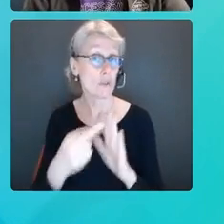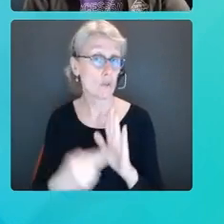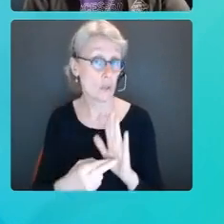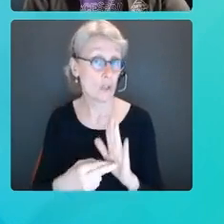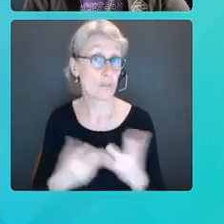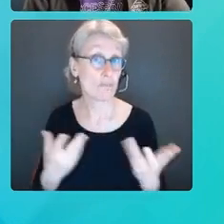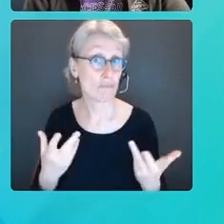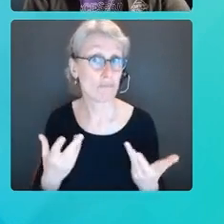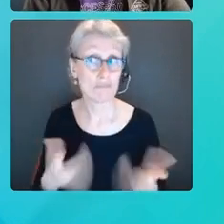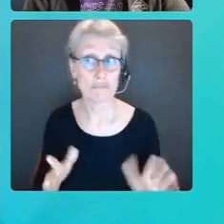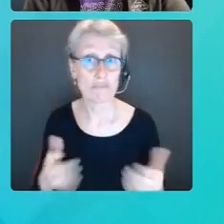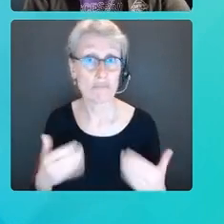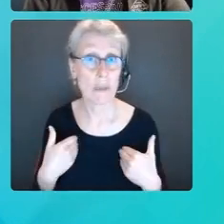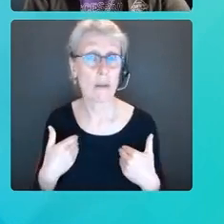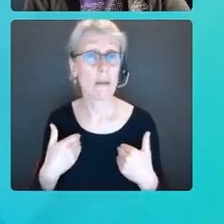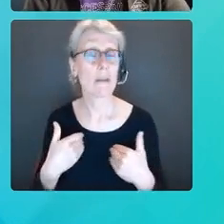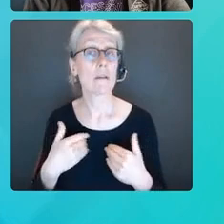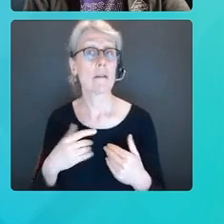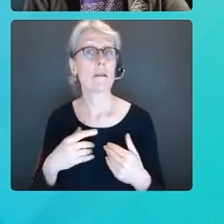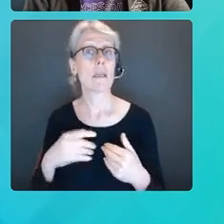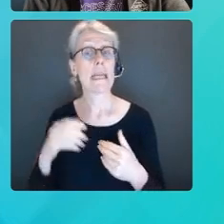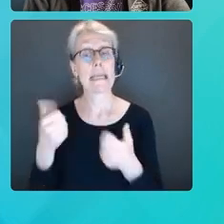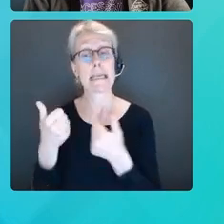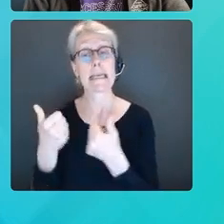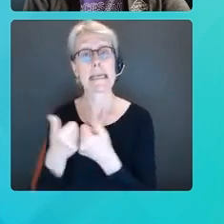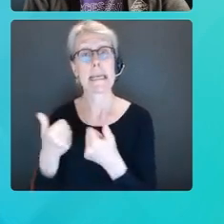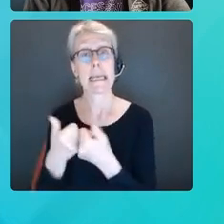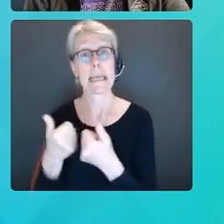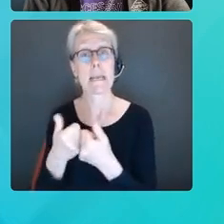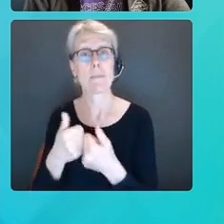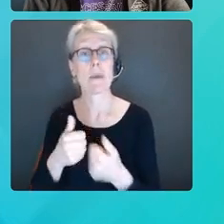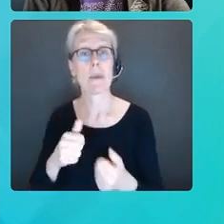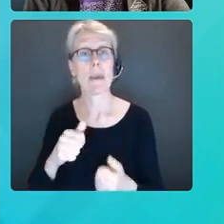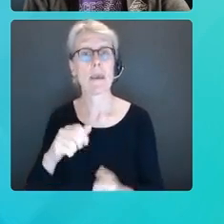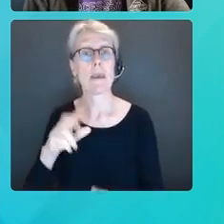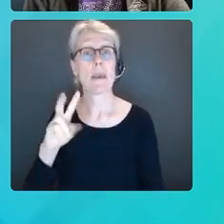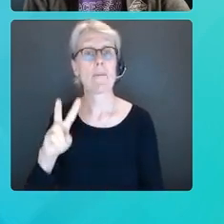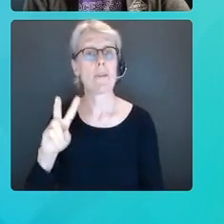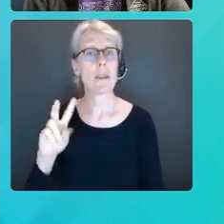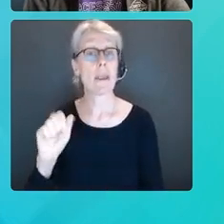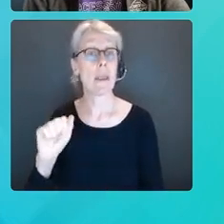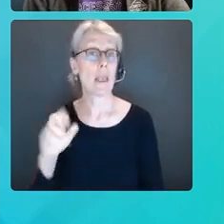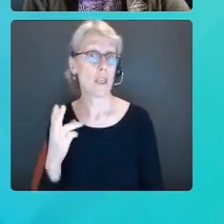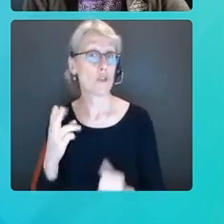also just got that part regarding gamification and the community answered as well.